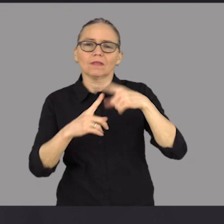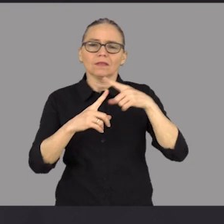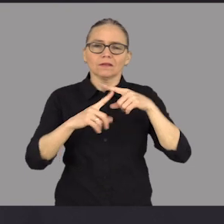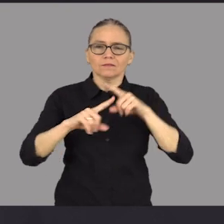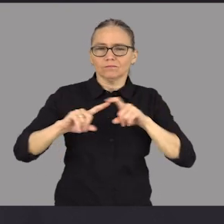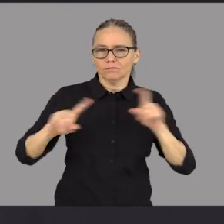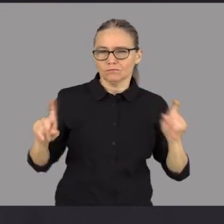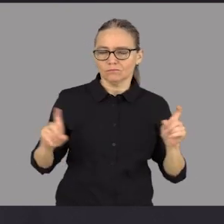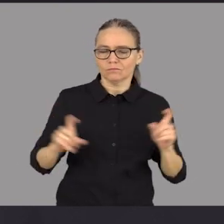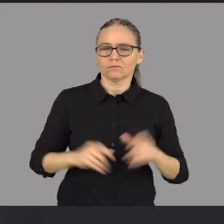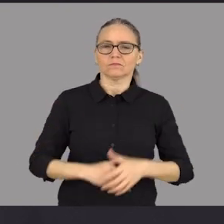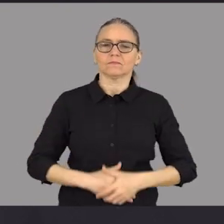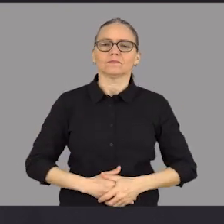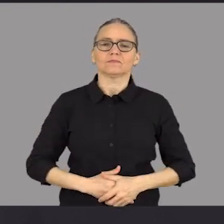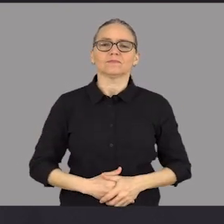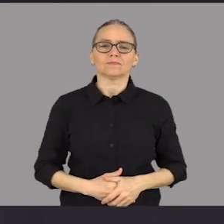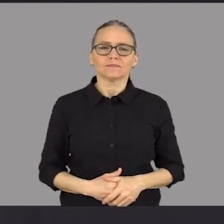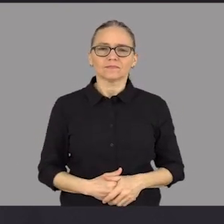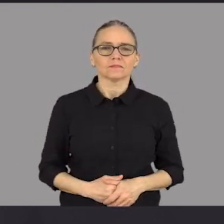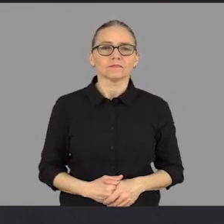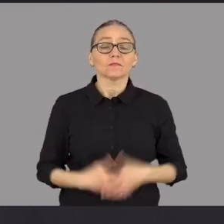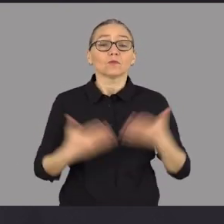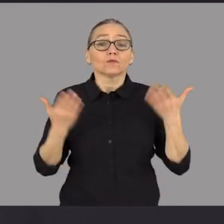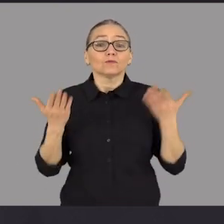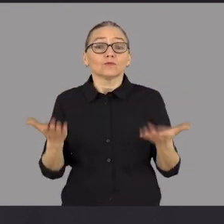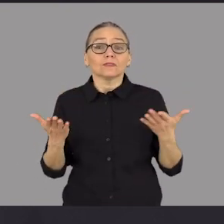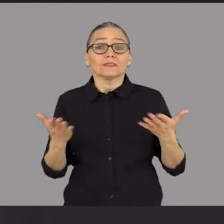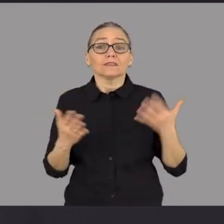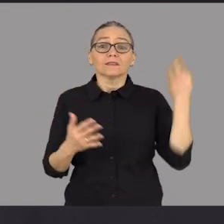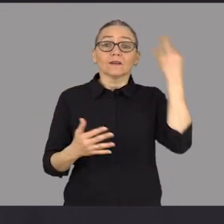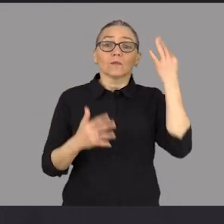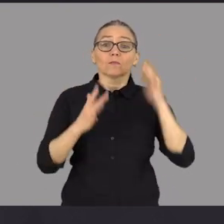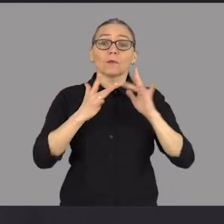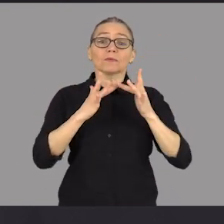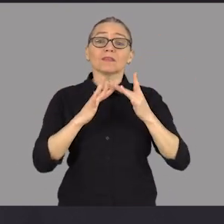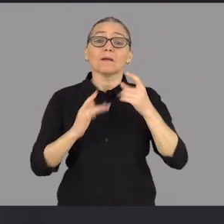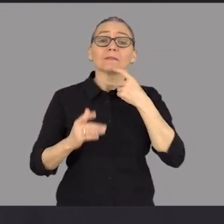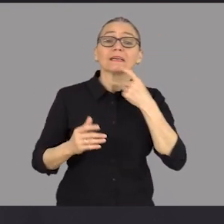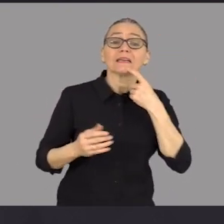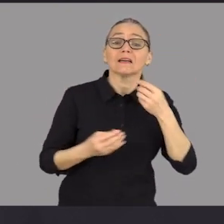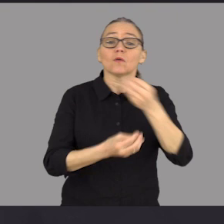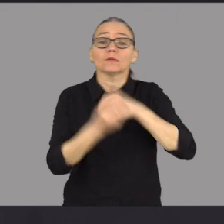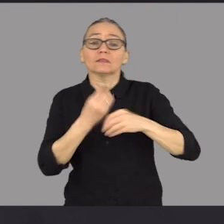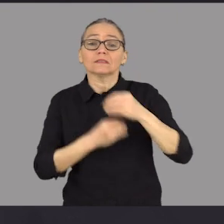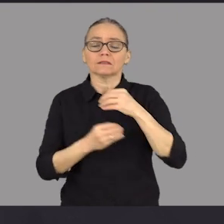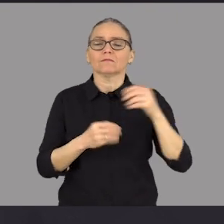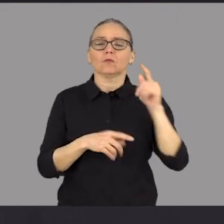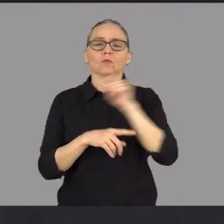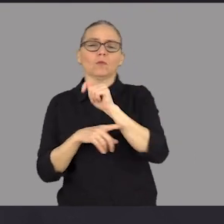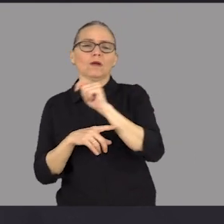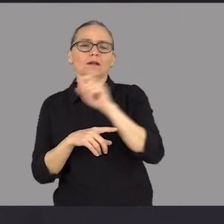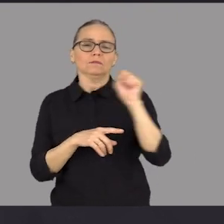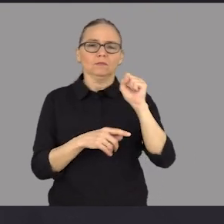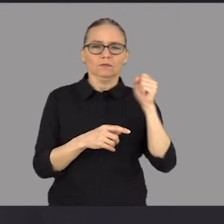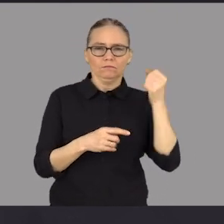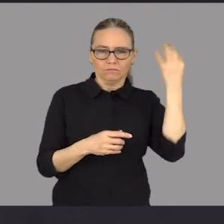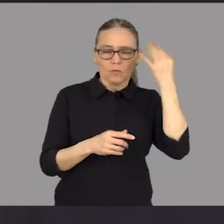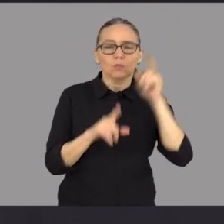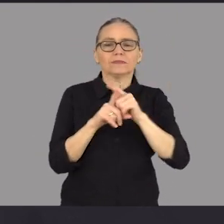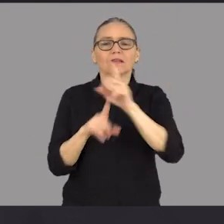feature. And with that, I would like to introduce today's hosts, Tanya Seabrook and Dave